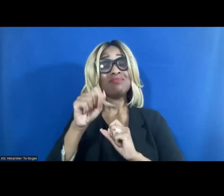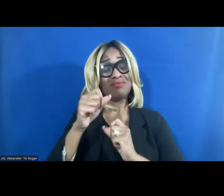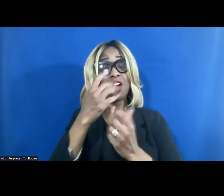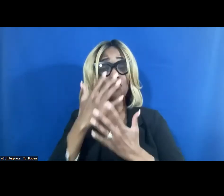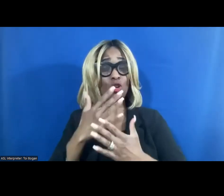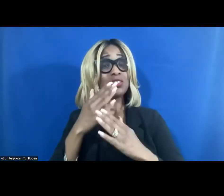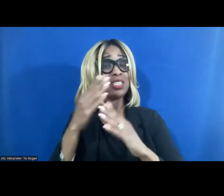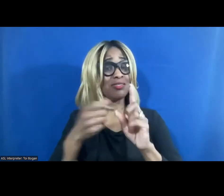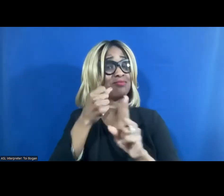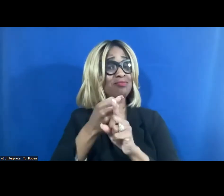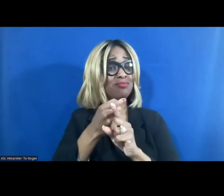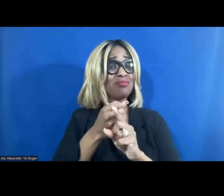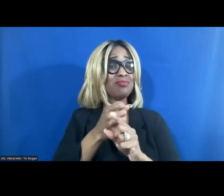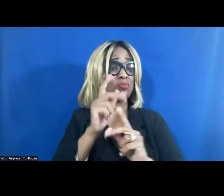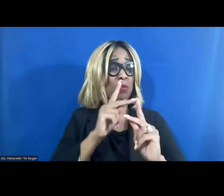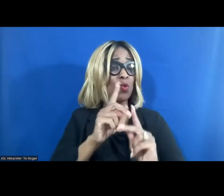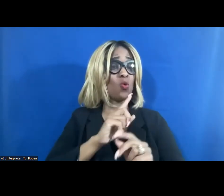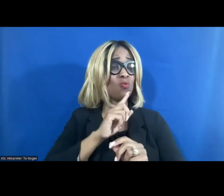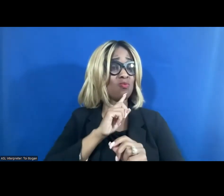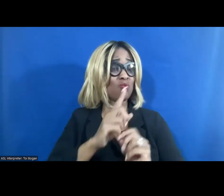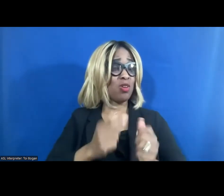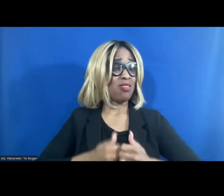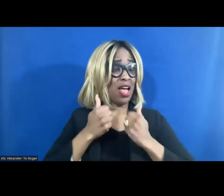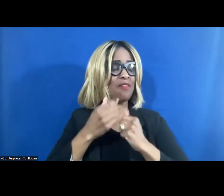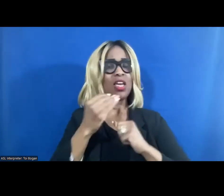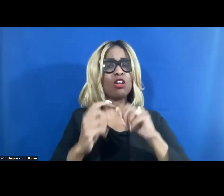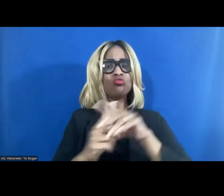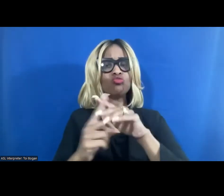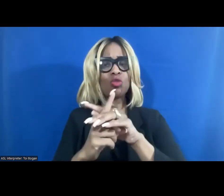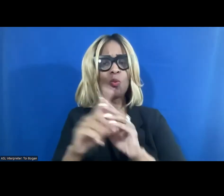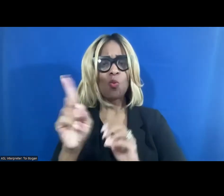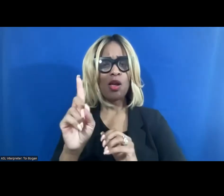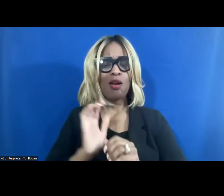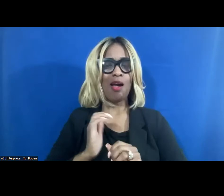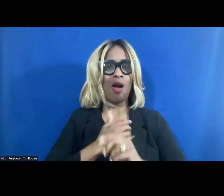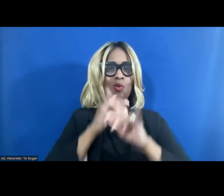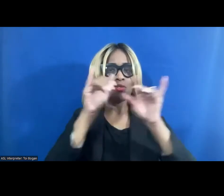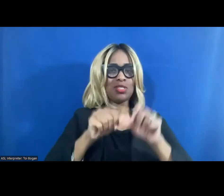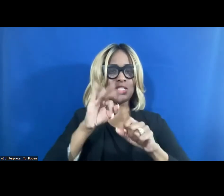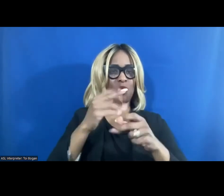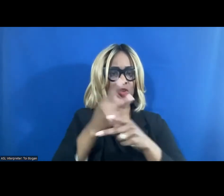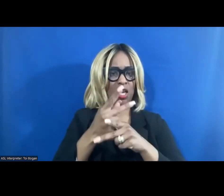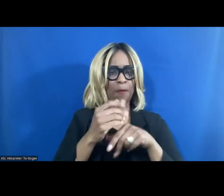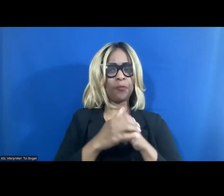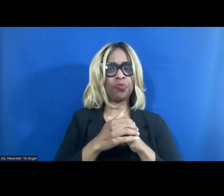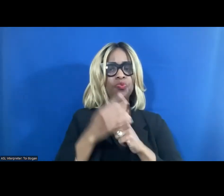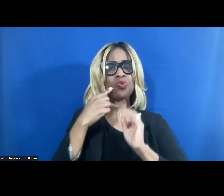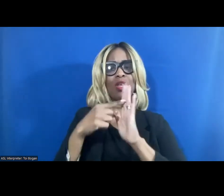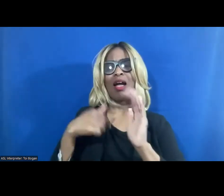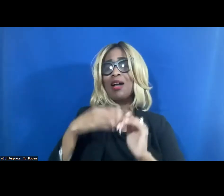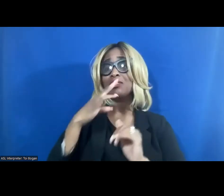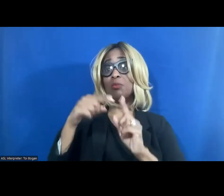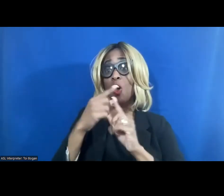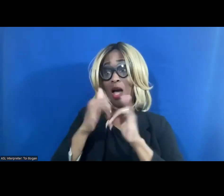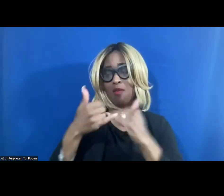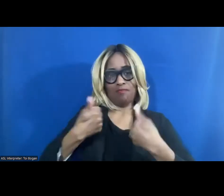real way, and it does show up in our systems of care. For example, I talked a little bit about how I can access care, but if you think about some